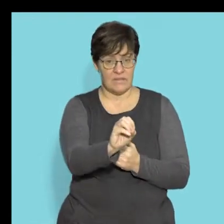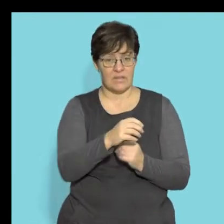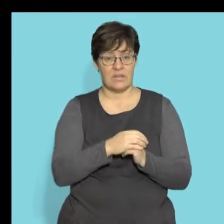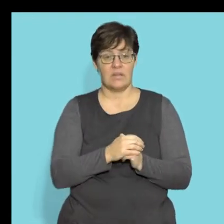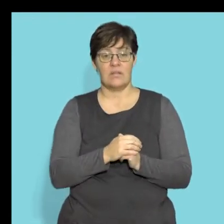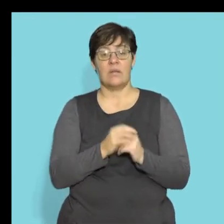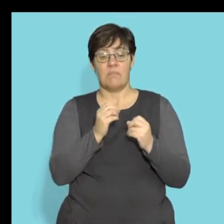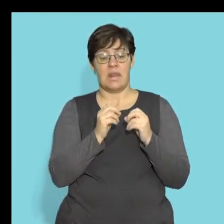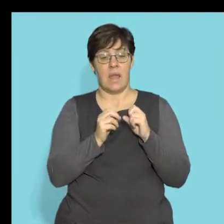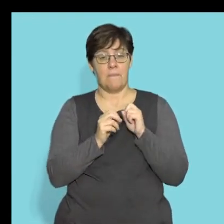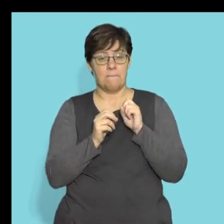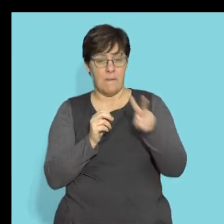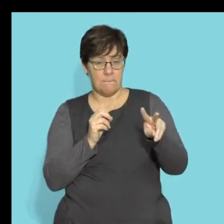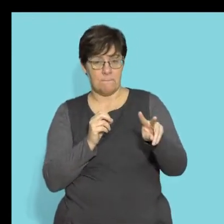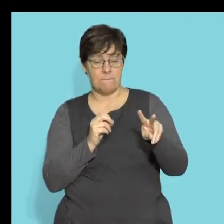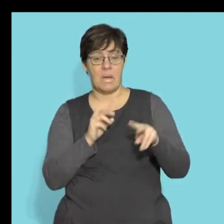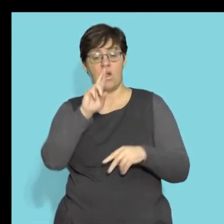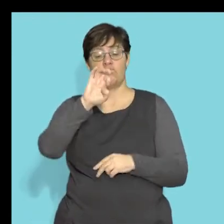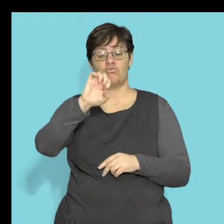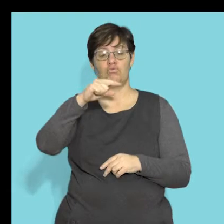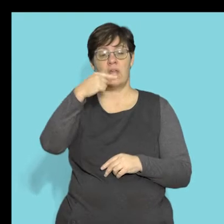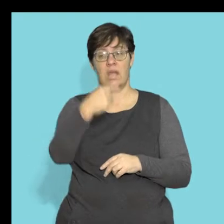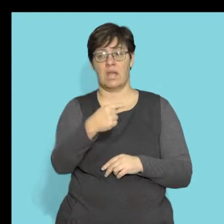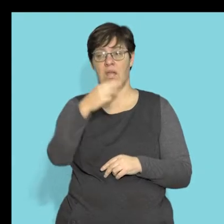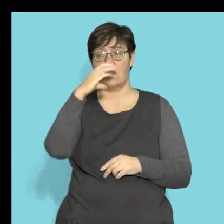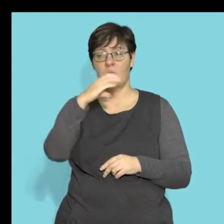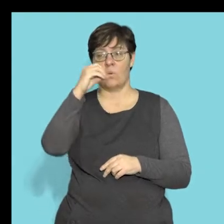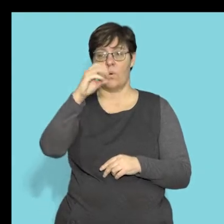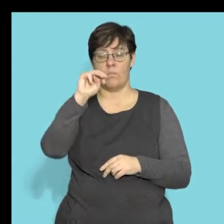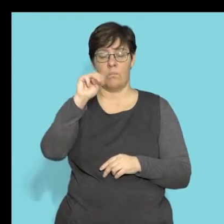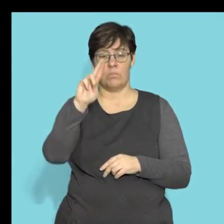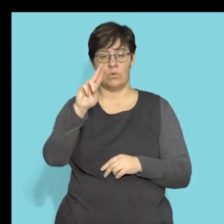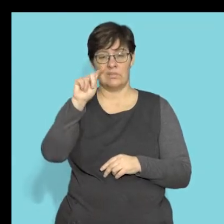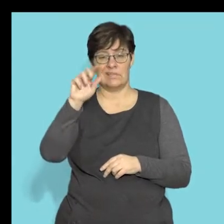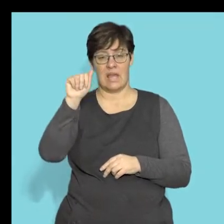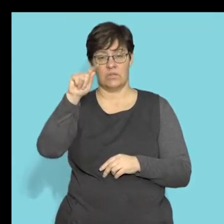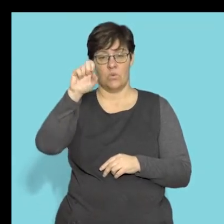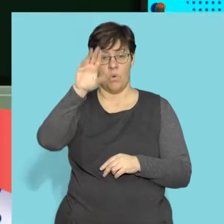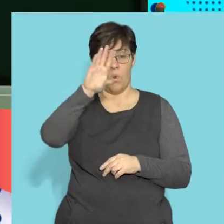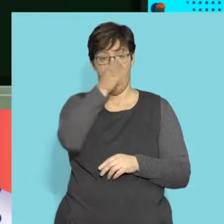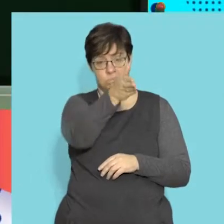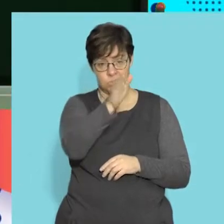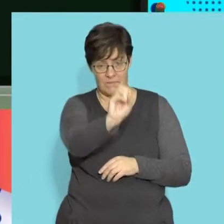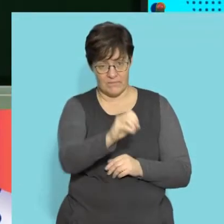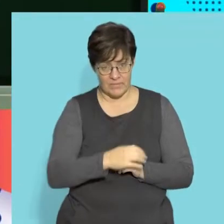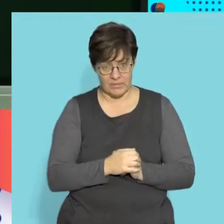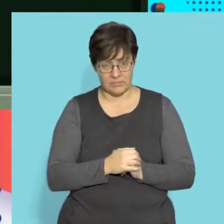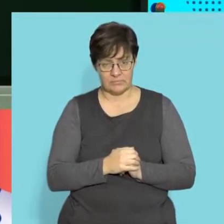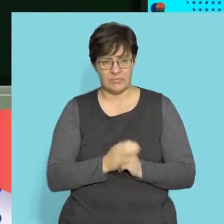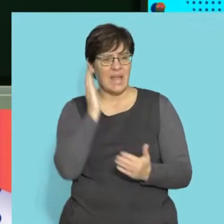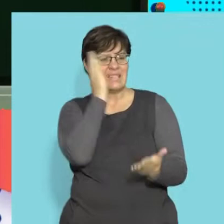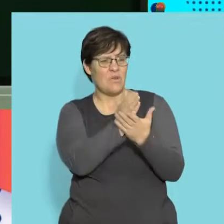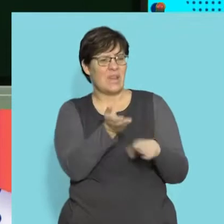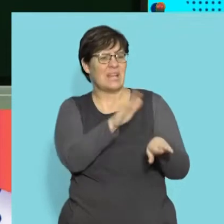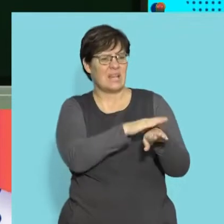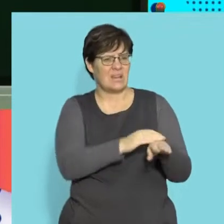direct current, will always have a split ring commutator in it. So what does this thing